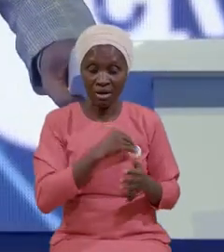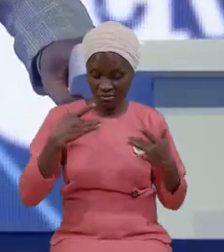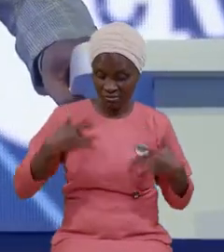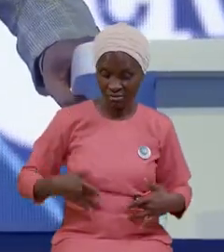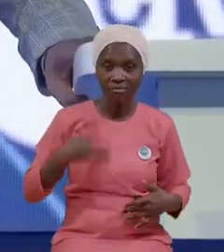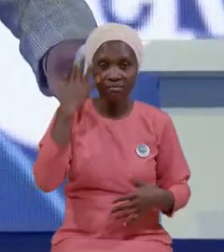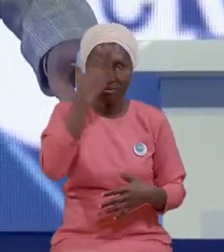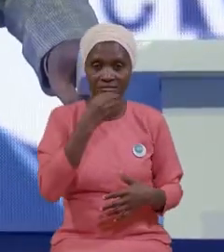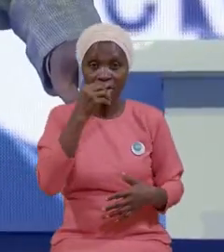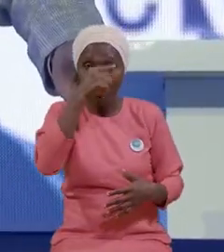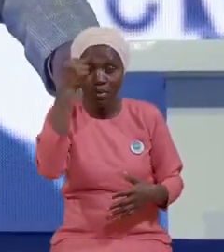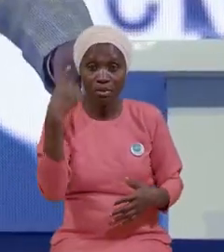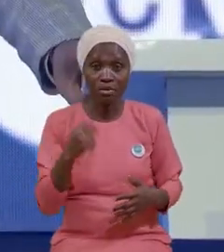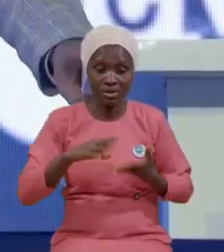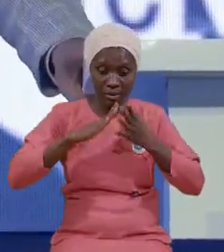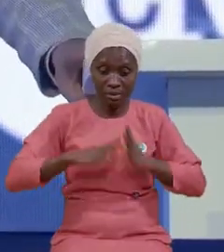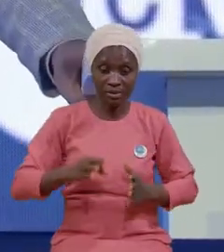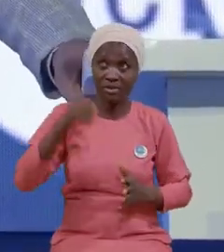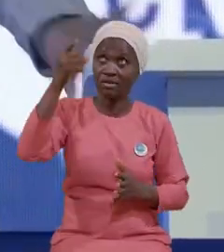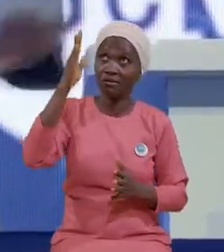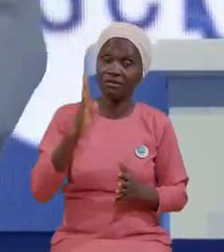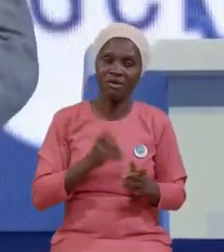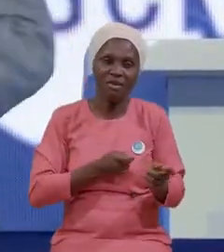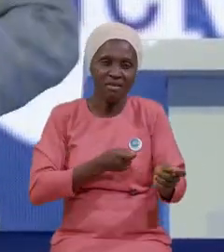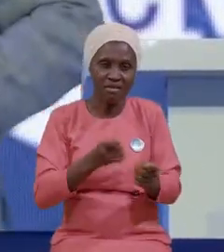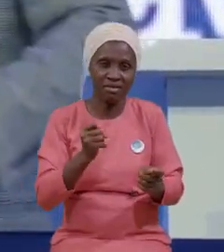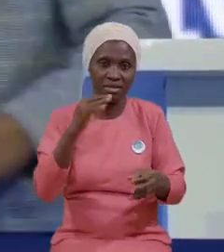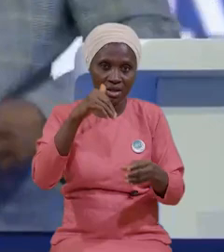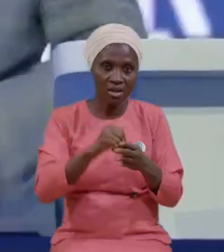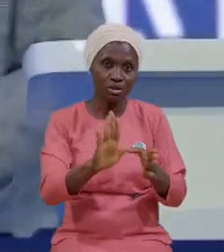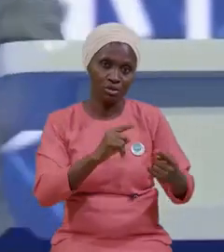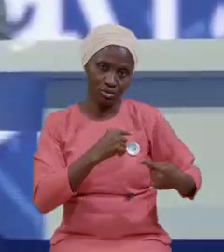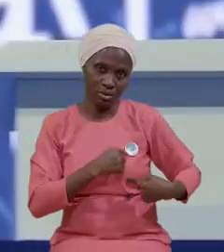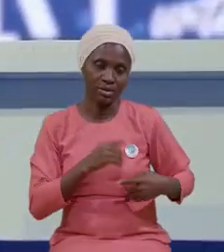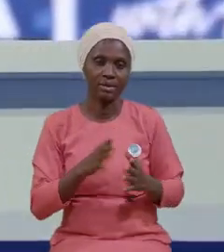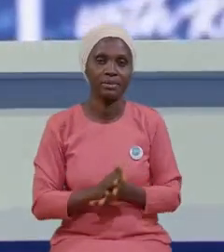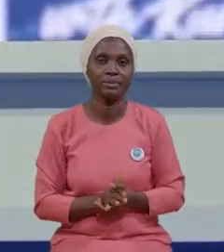because the peace of God reigns in your heart.